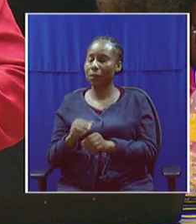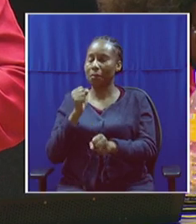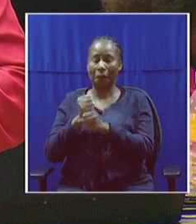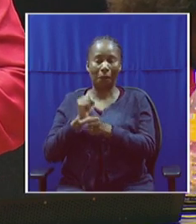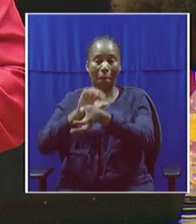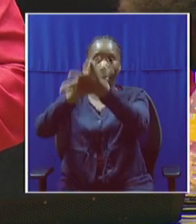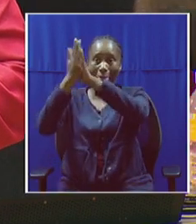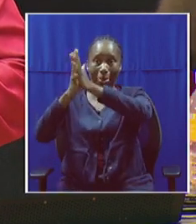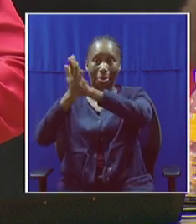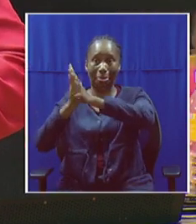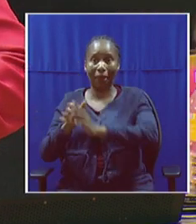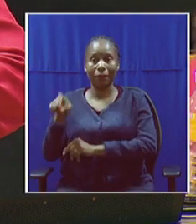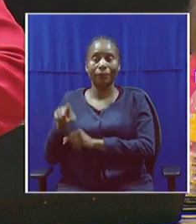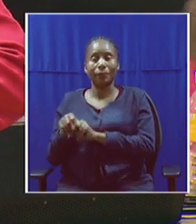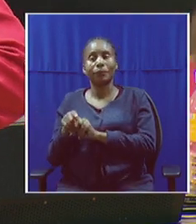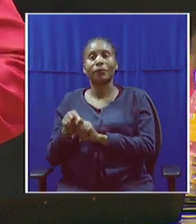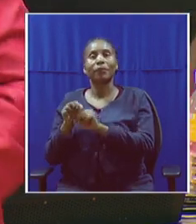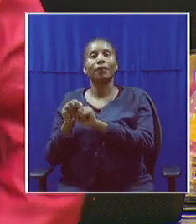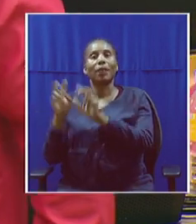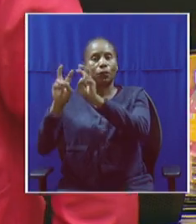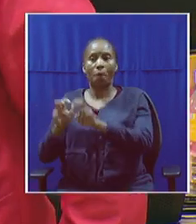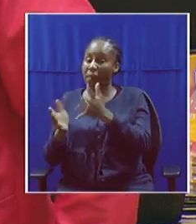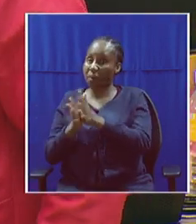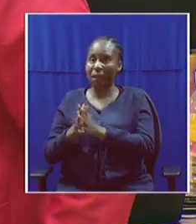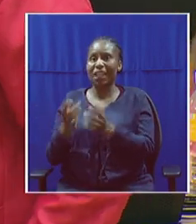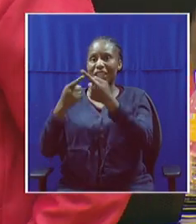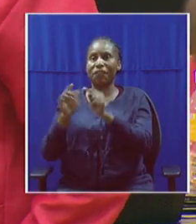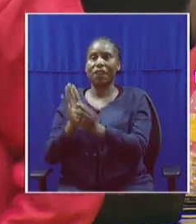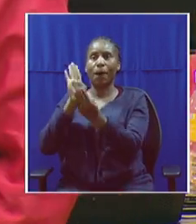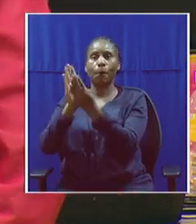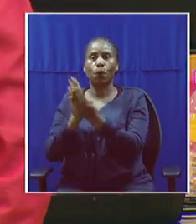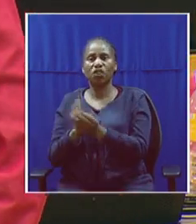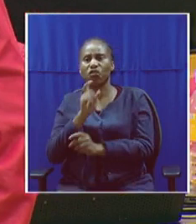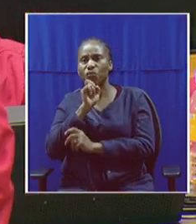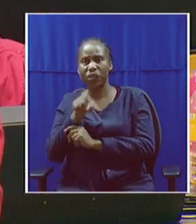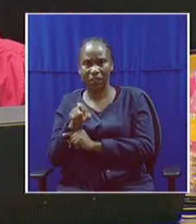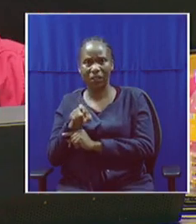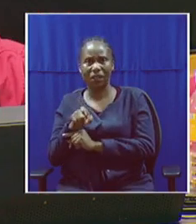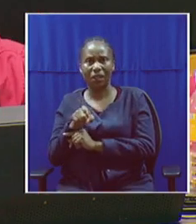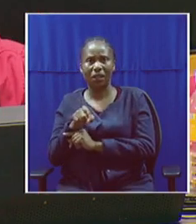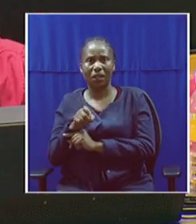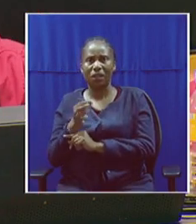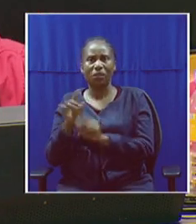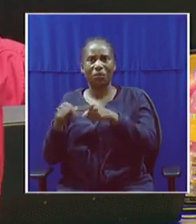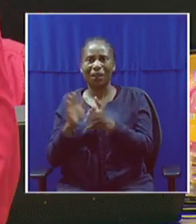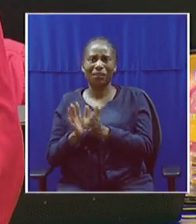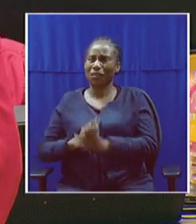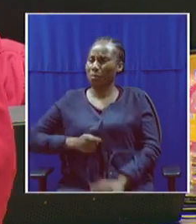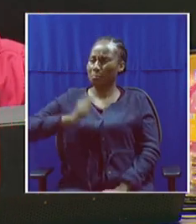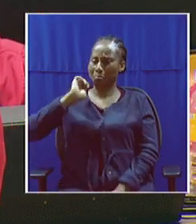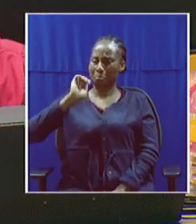of his financial stability can't you take a different approach in terms of how we stabilize escom instead of throwing money like he did